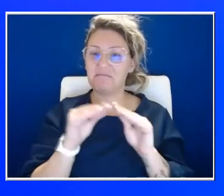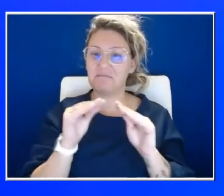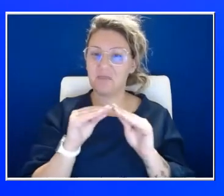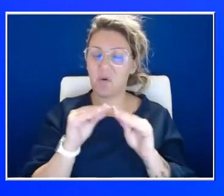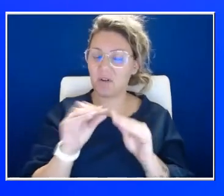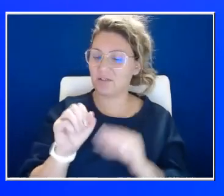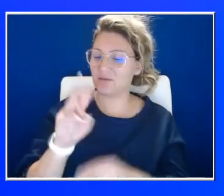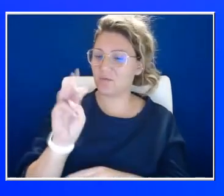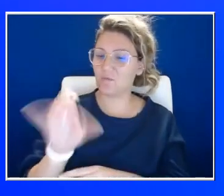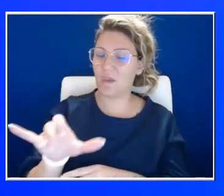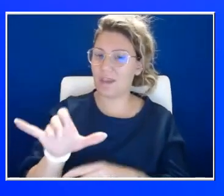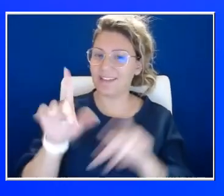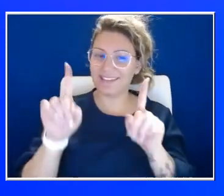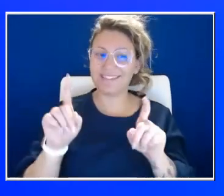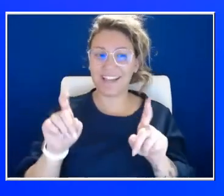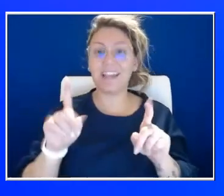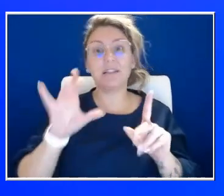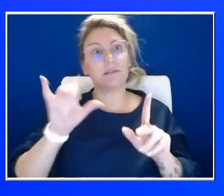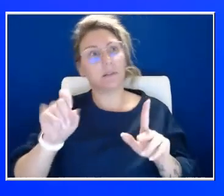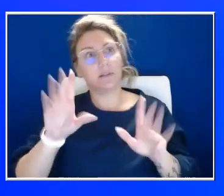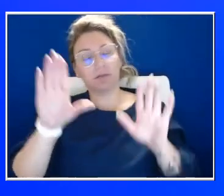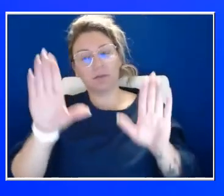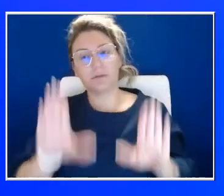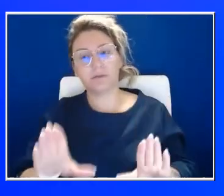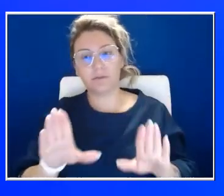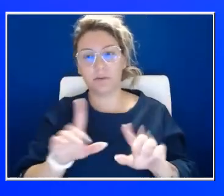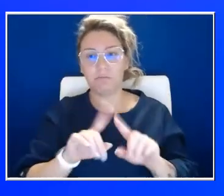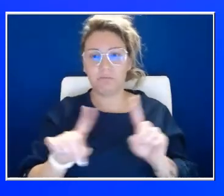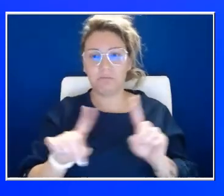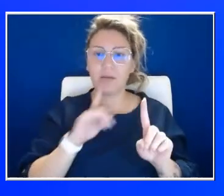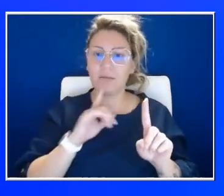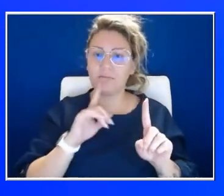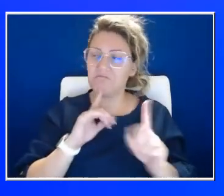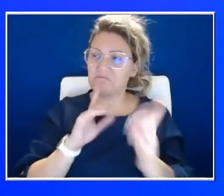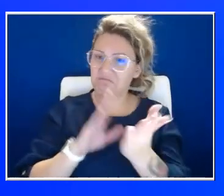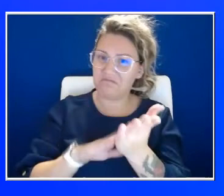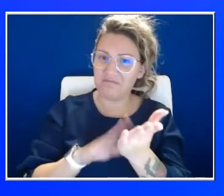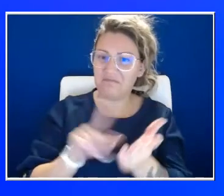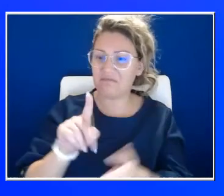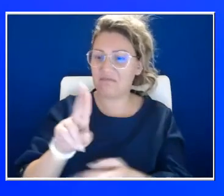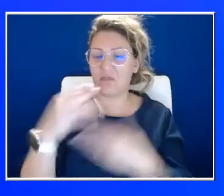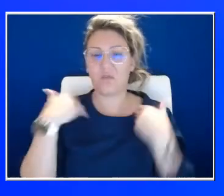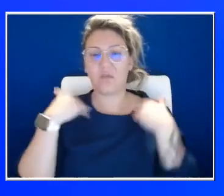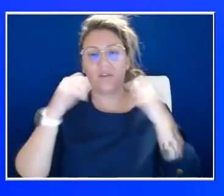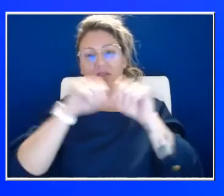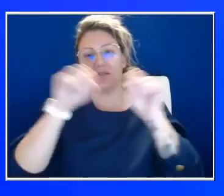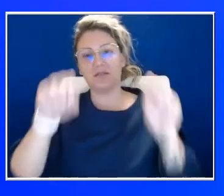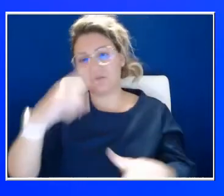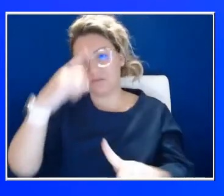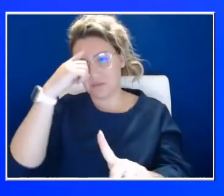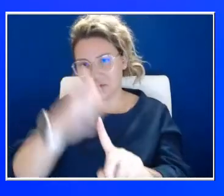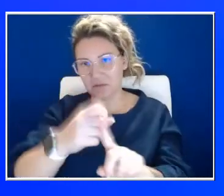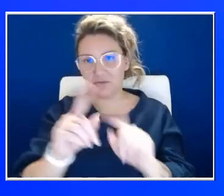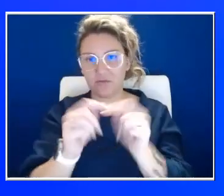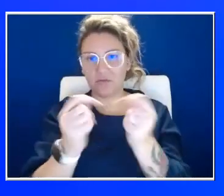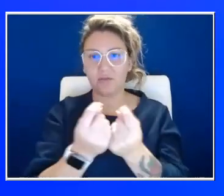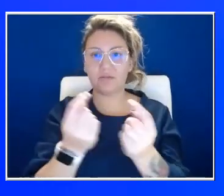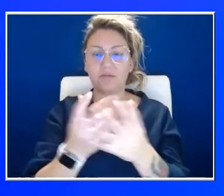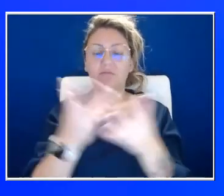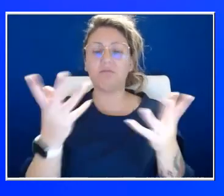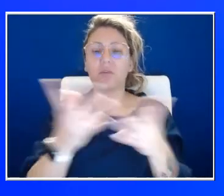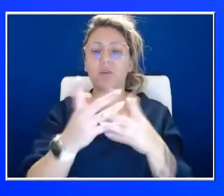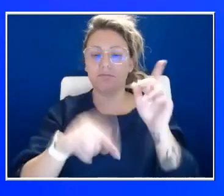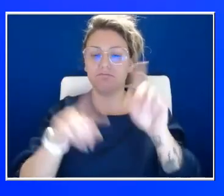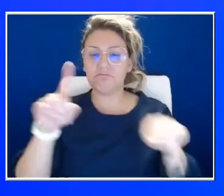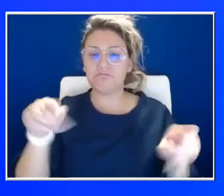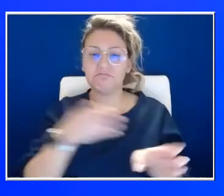sway is an excellent component of our care, but a shout out to our KU Health System concussion team. It's a multidisciplinary team led